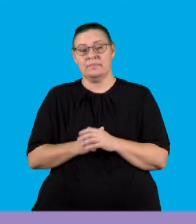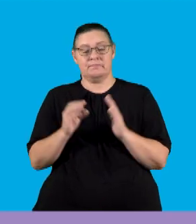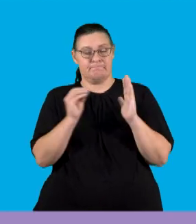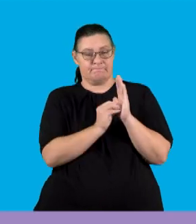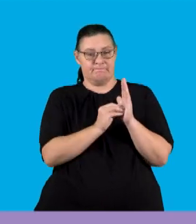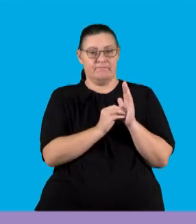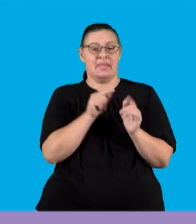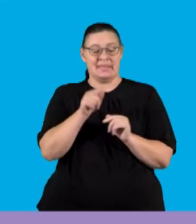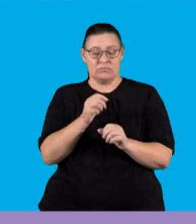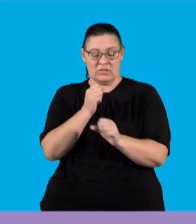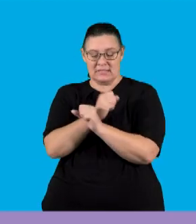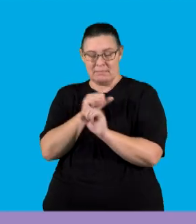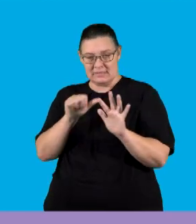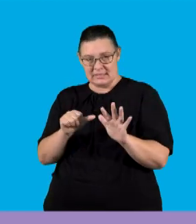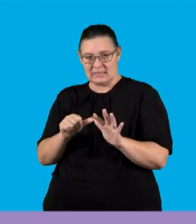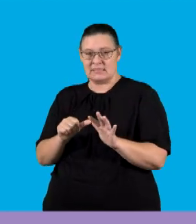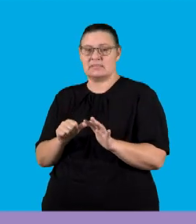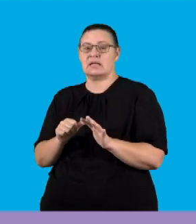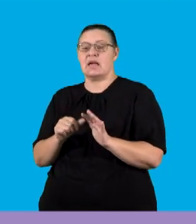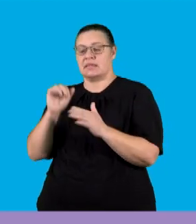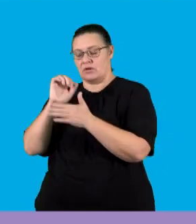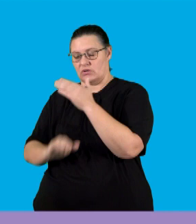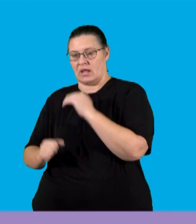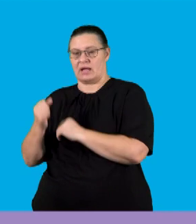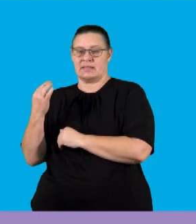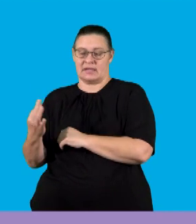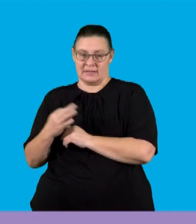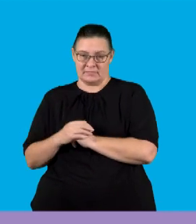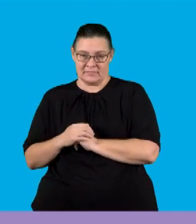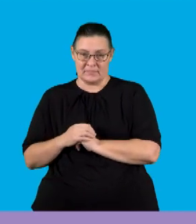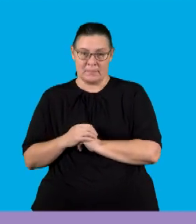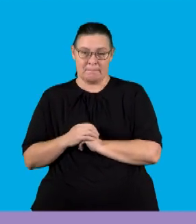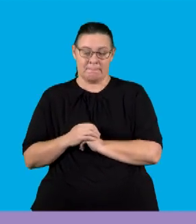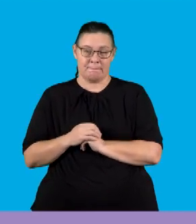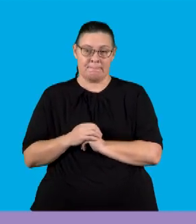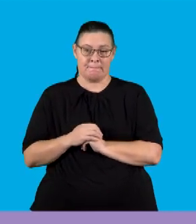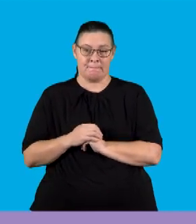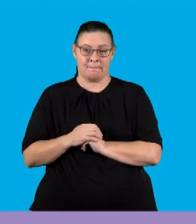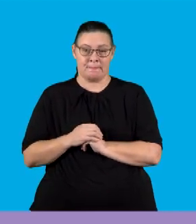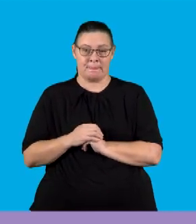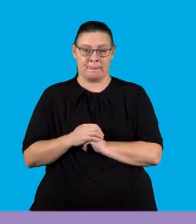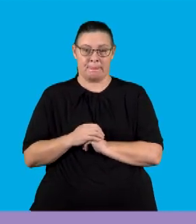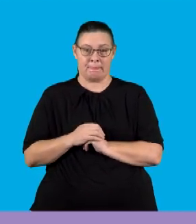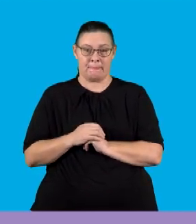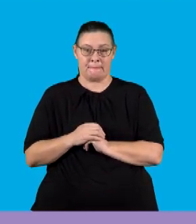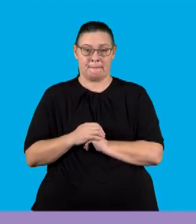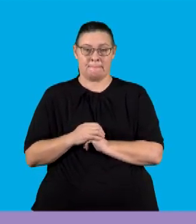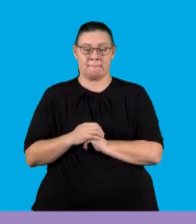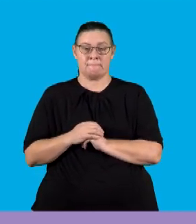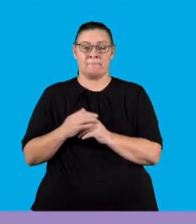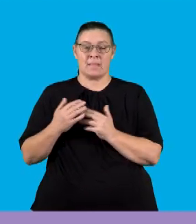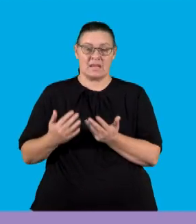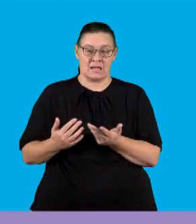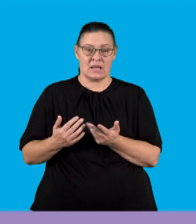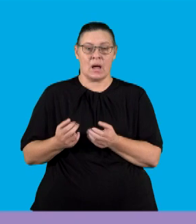to be multiplied by 6. And then from there, 3 is going to be subtracted from that product. And that